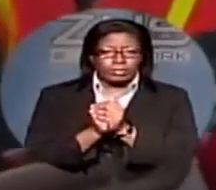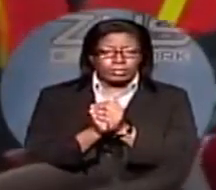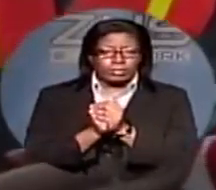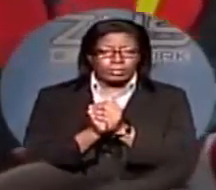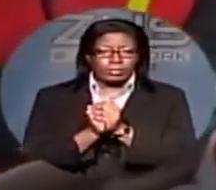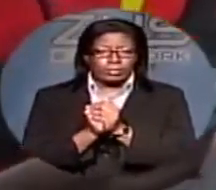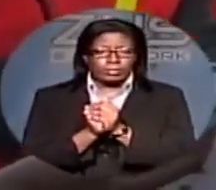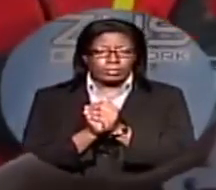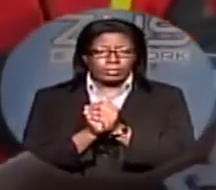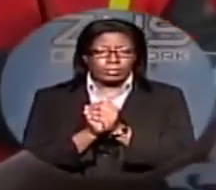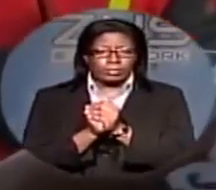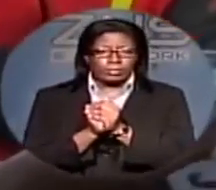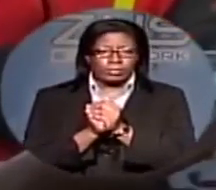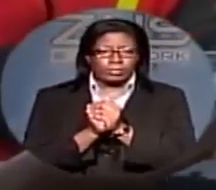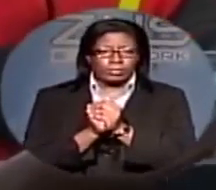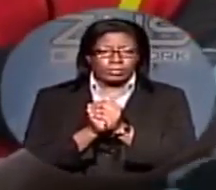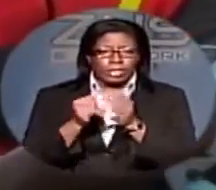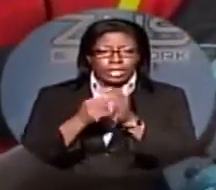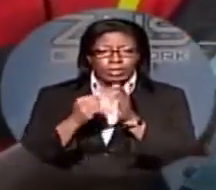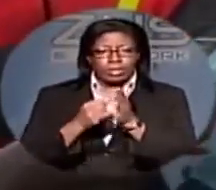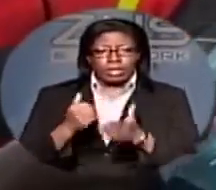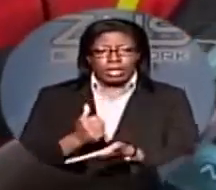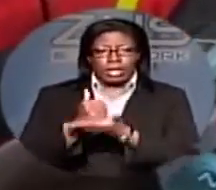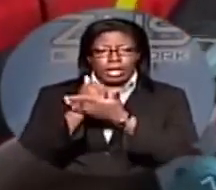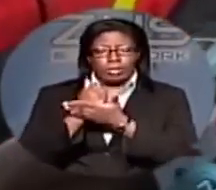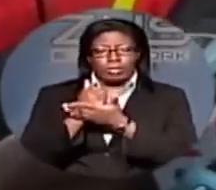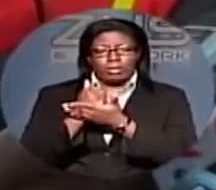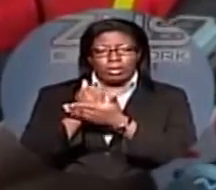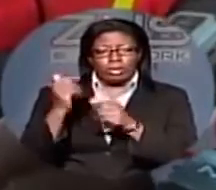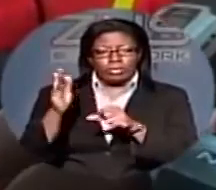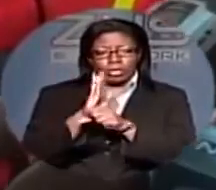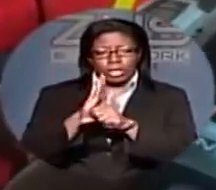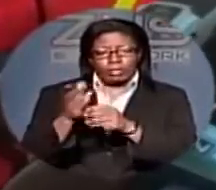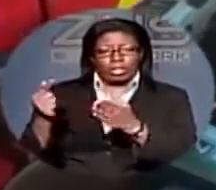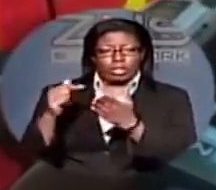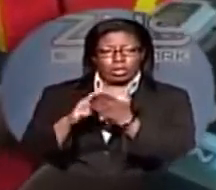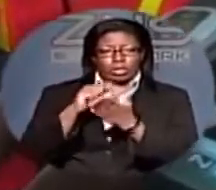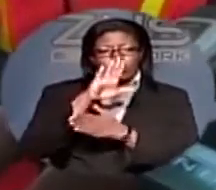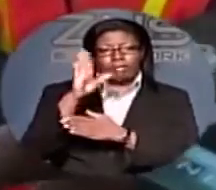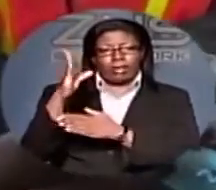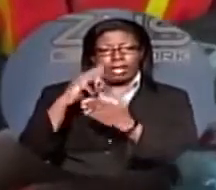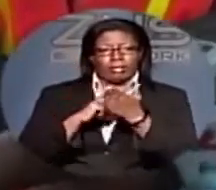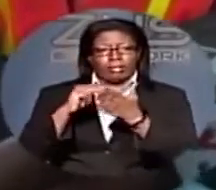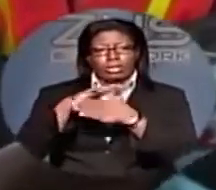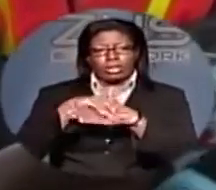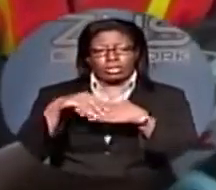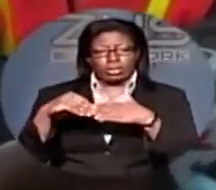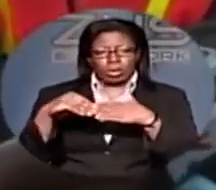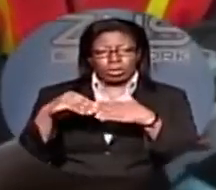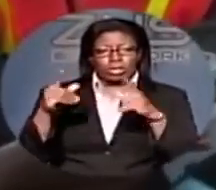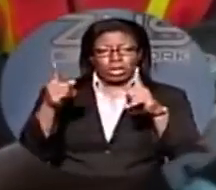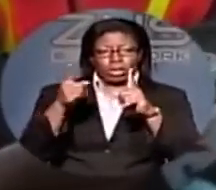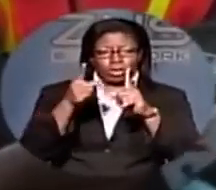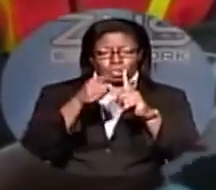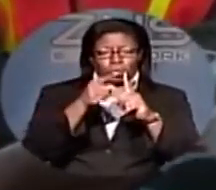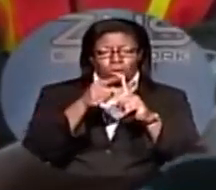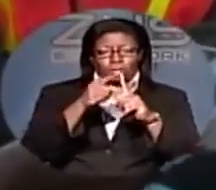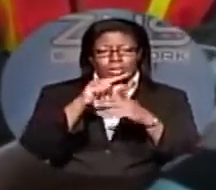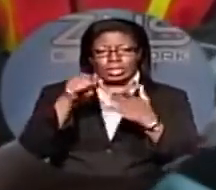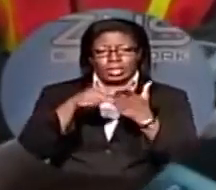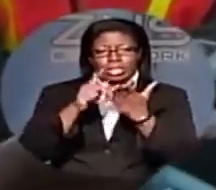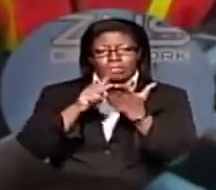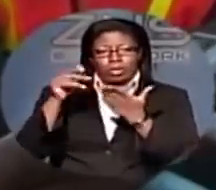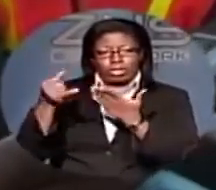Canada has been helpful in providing a loan of $55 million towards the project. The total project here is going to